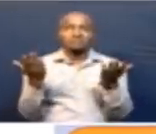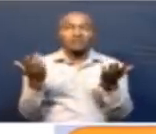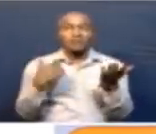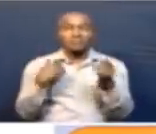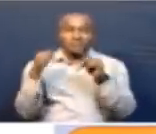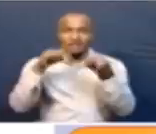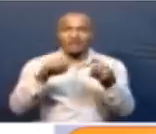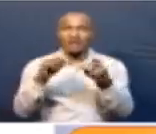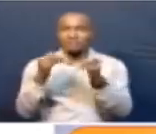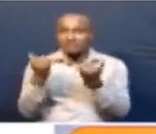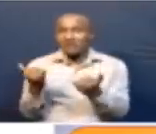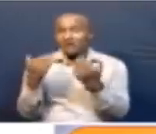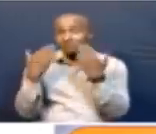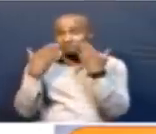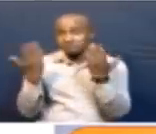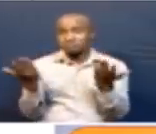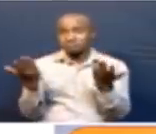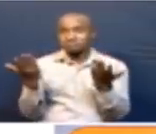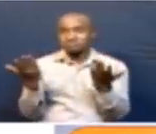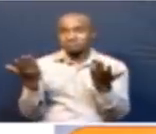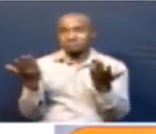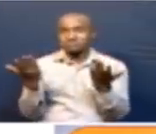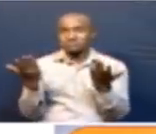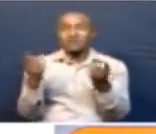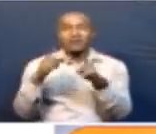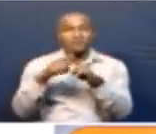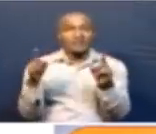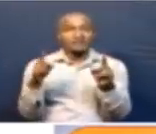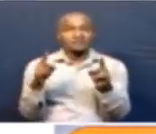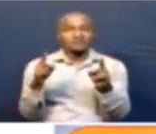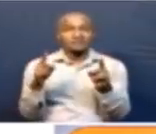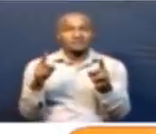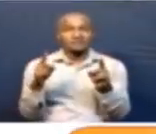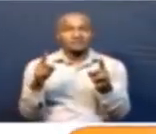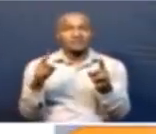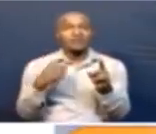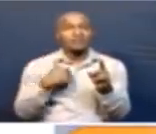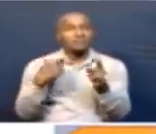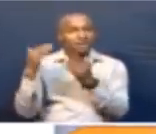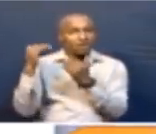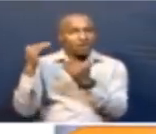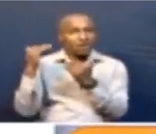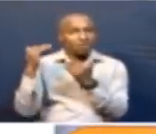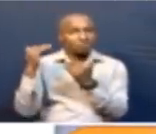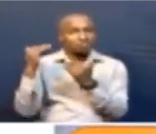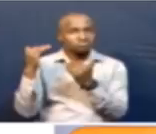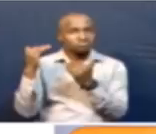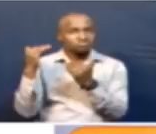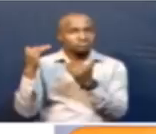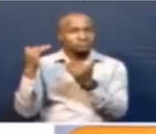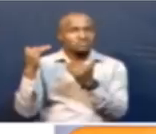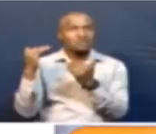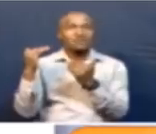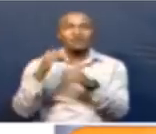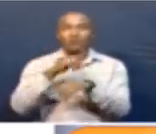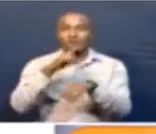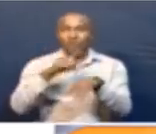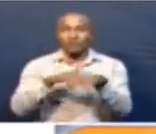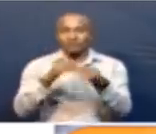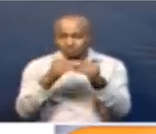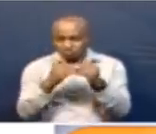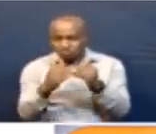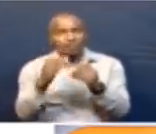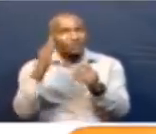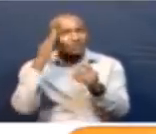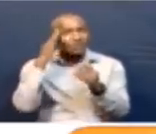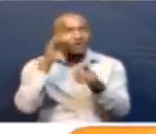Nimefika saa hii lakini sijui kitu yoyote, lakini nina hope. When we are dressed, I will know what is going